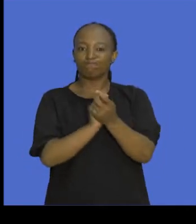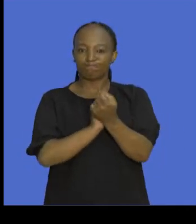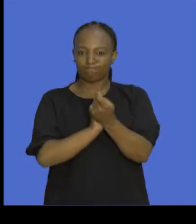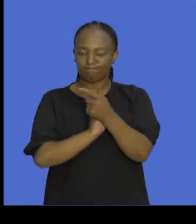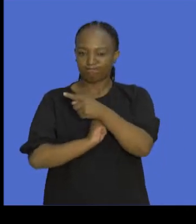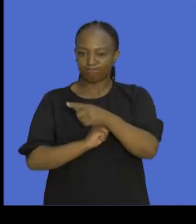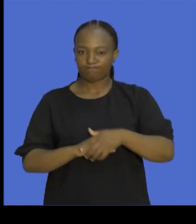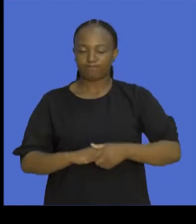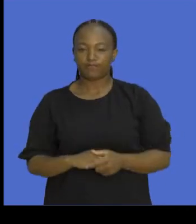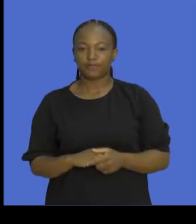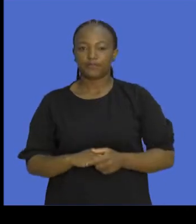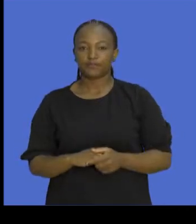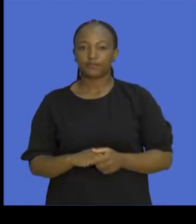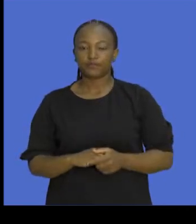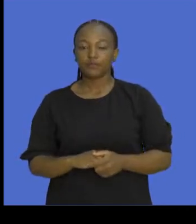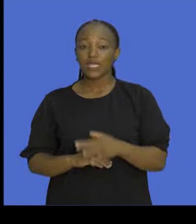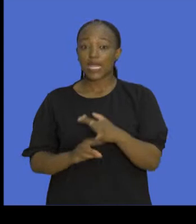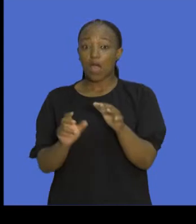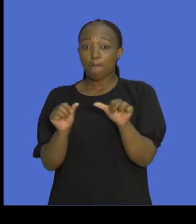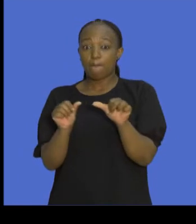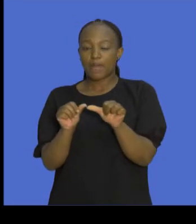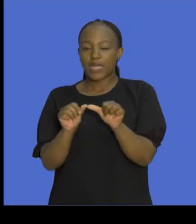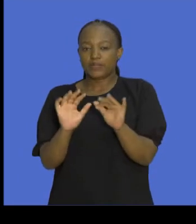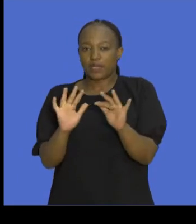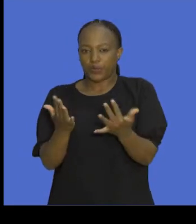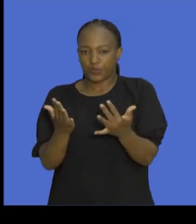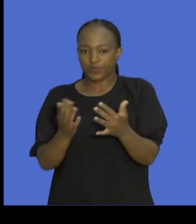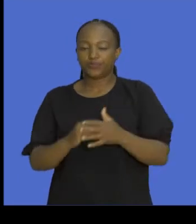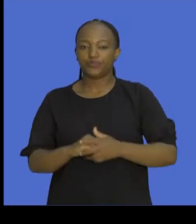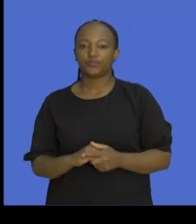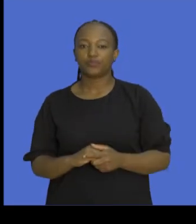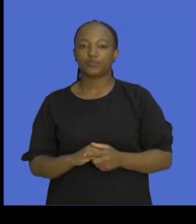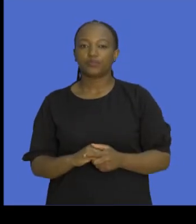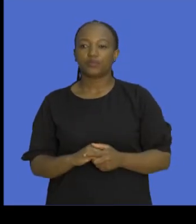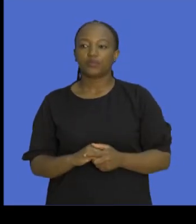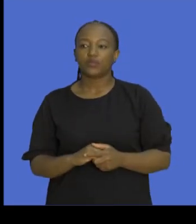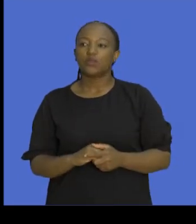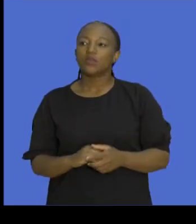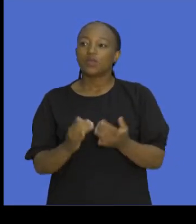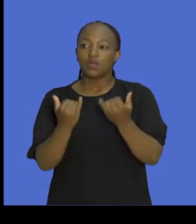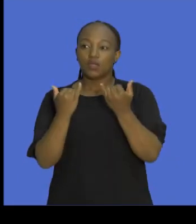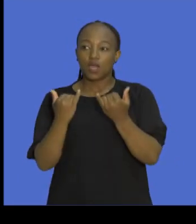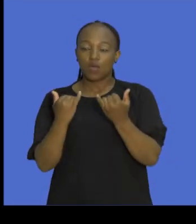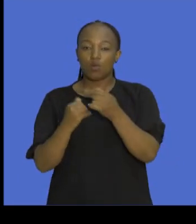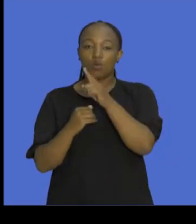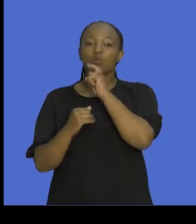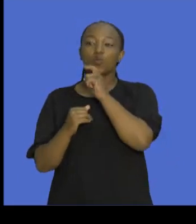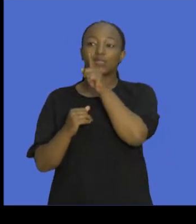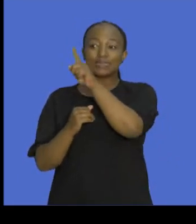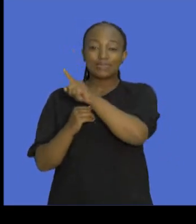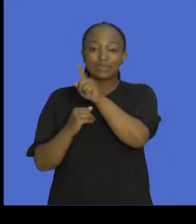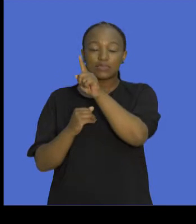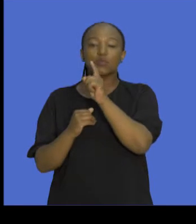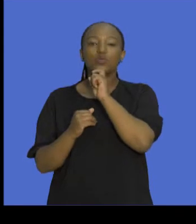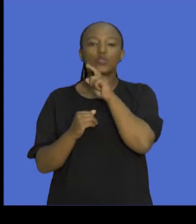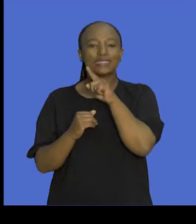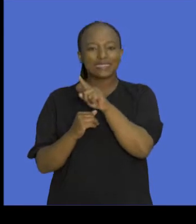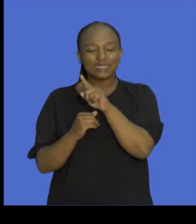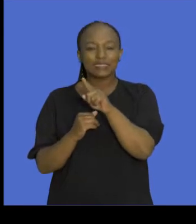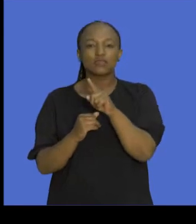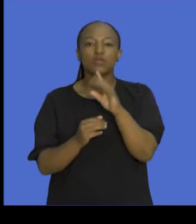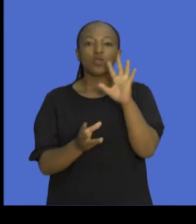take note of, okay? So to measure total resistance, we need to measure the terminal potential difference. So this is what we are talking